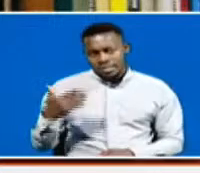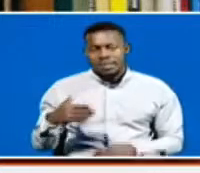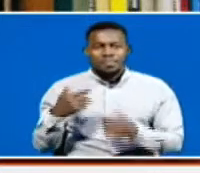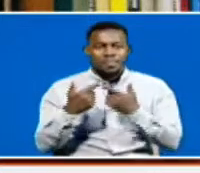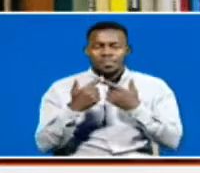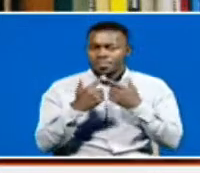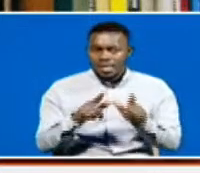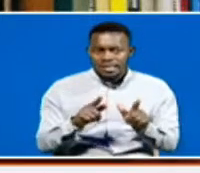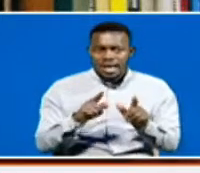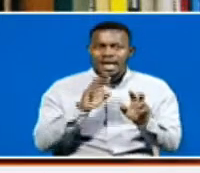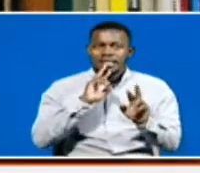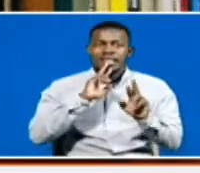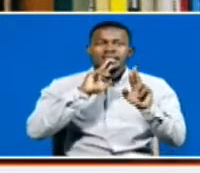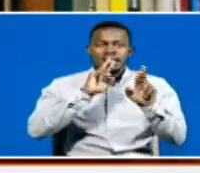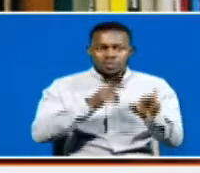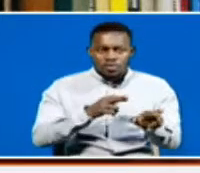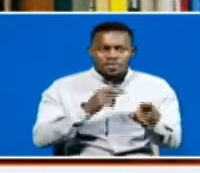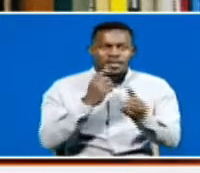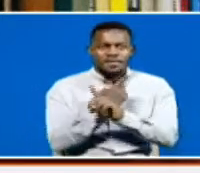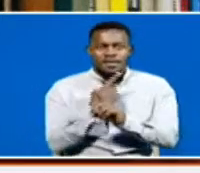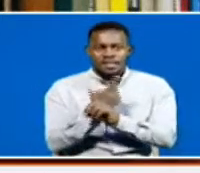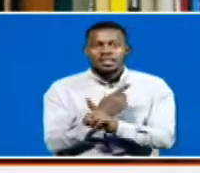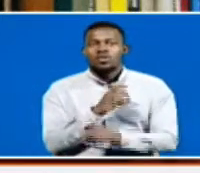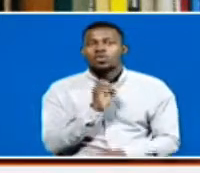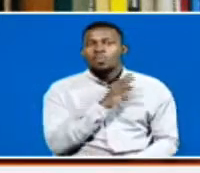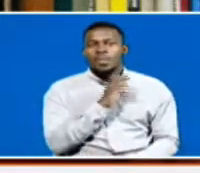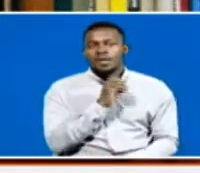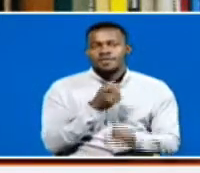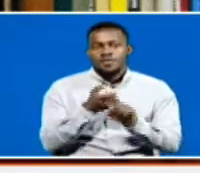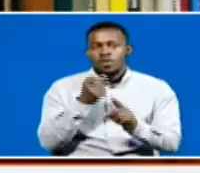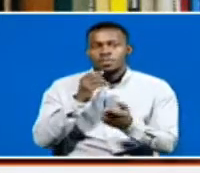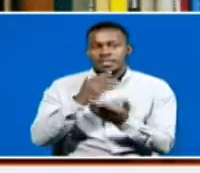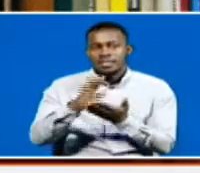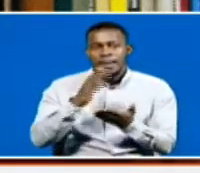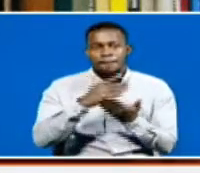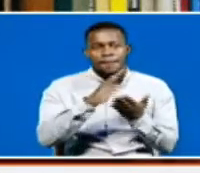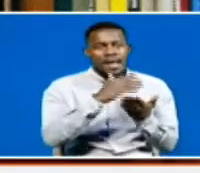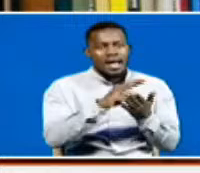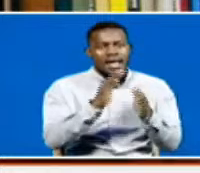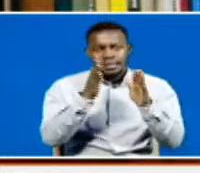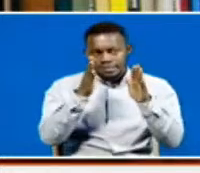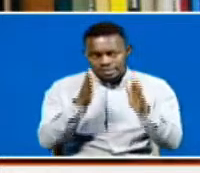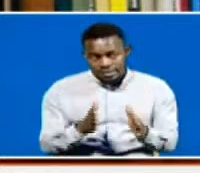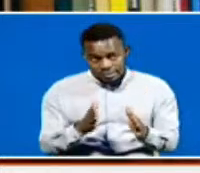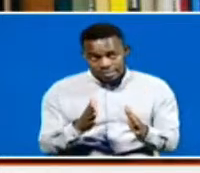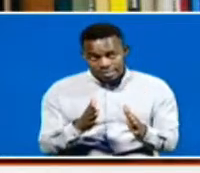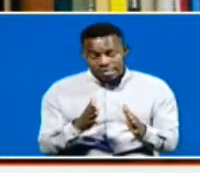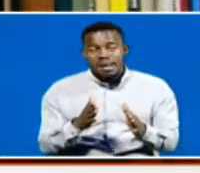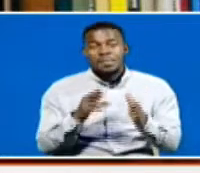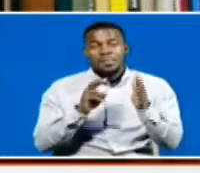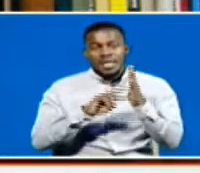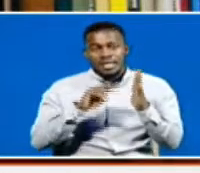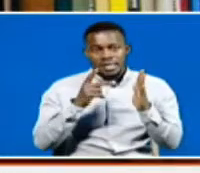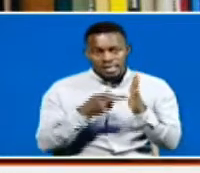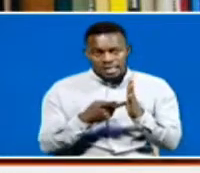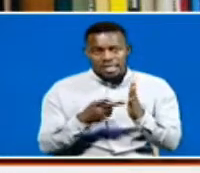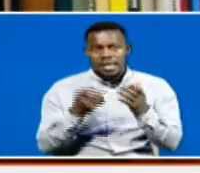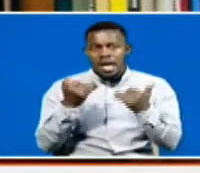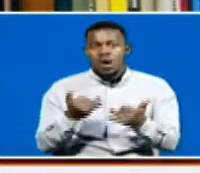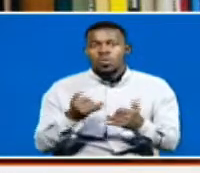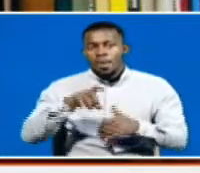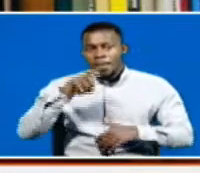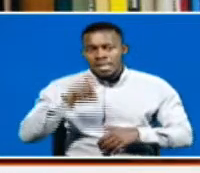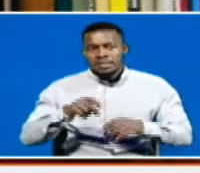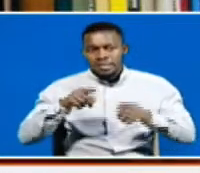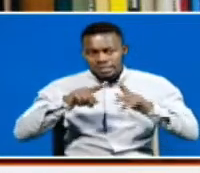of complaints by two suppliers at different times, and therefore we did